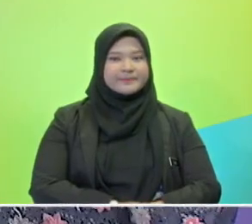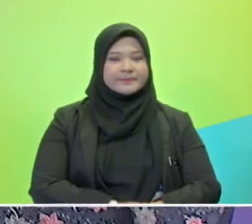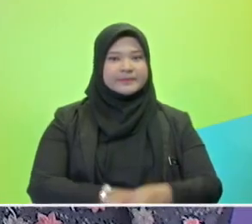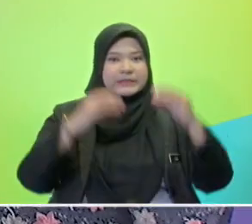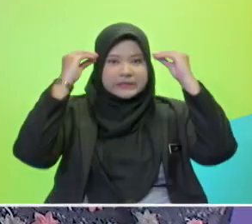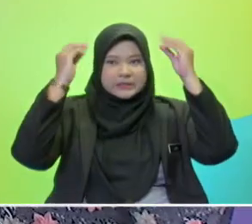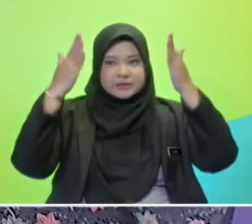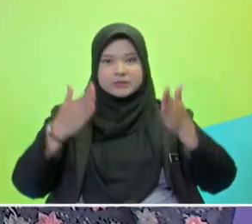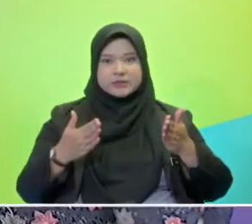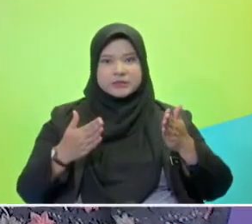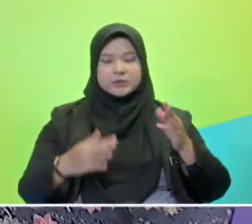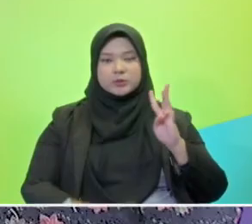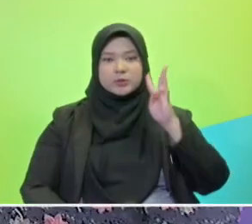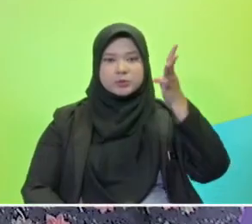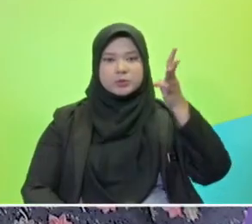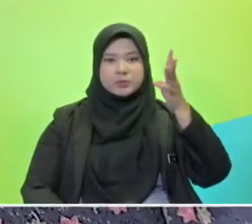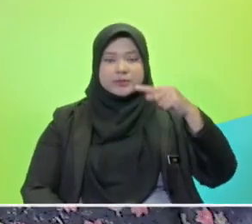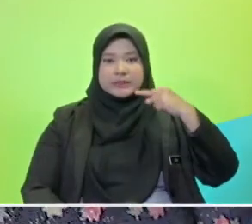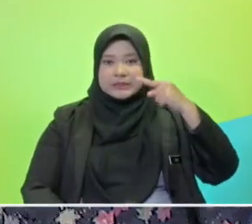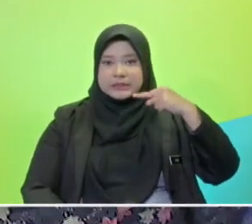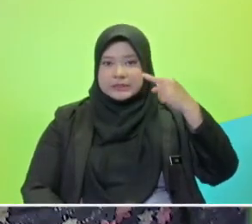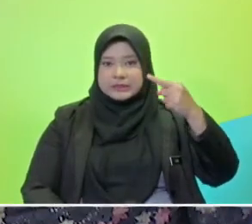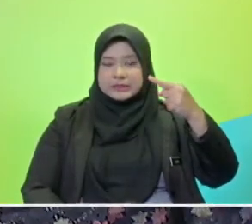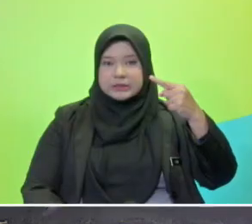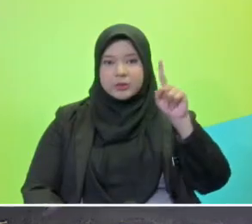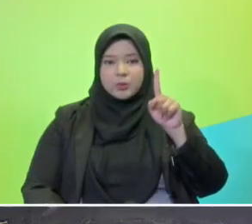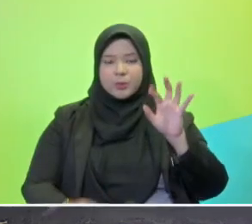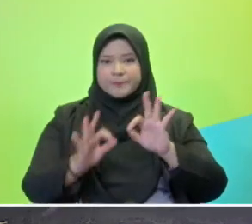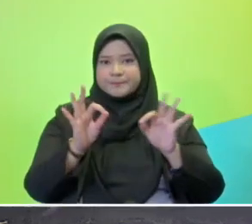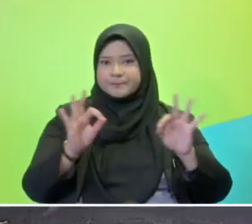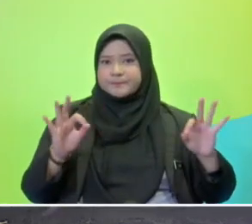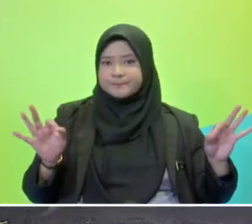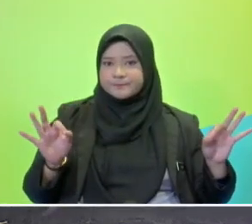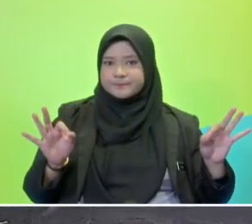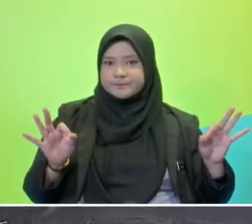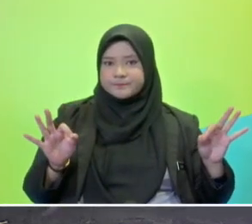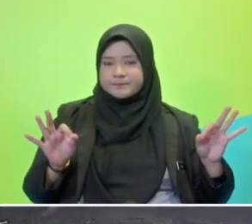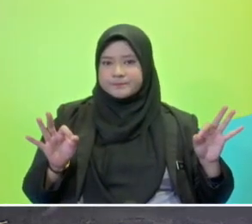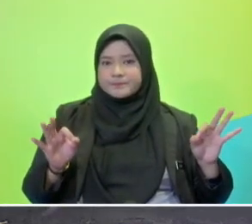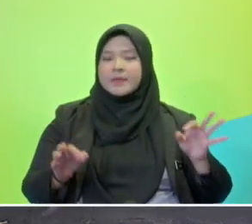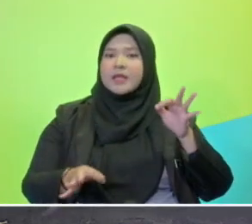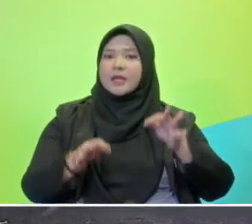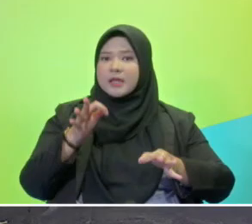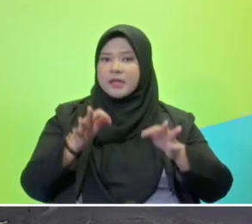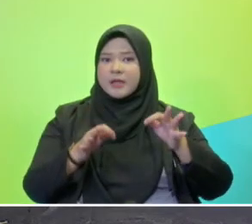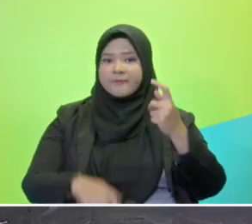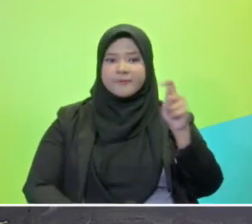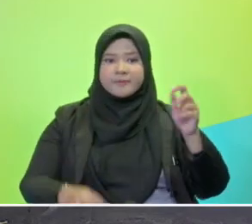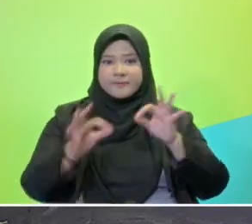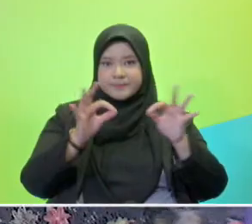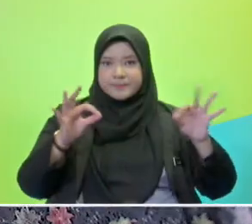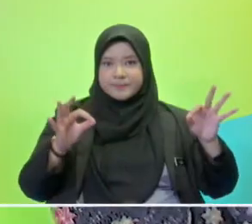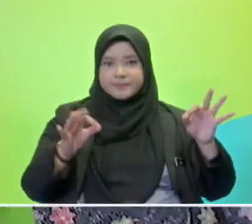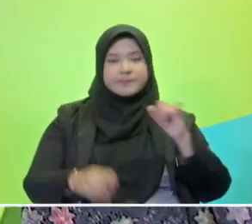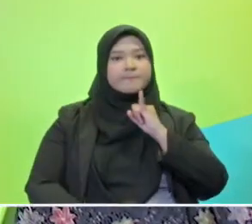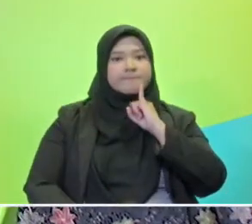a sentence, and then if the sentence is correct about your friends here, you put up a green flag. But if it is incorrect,